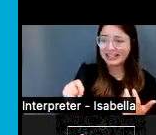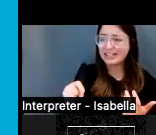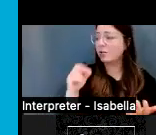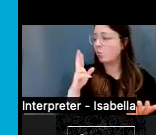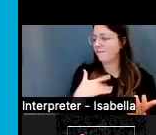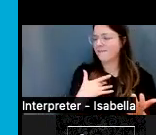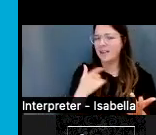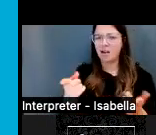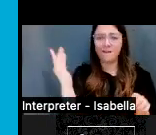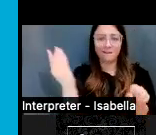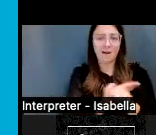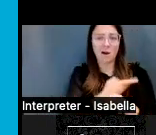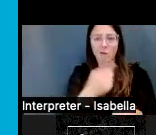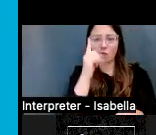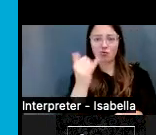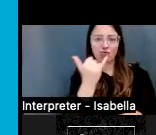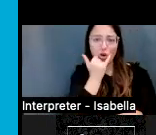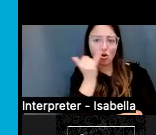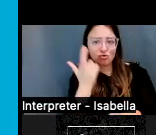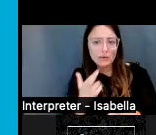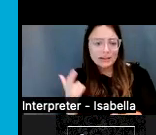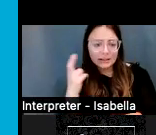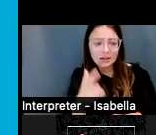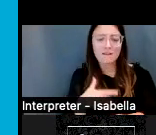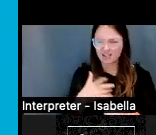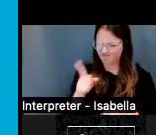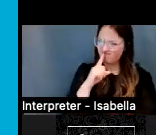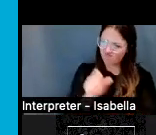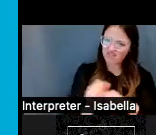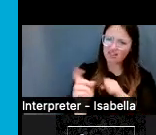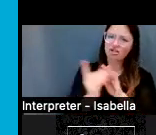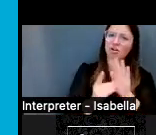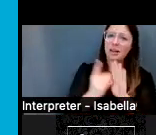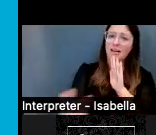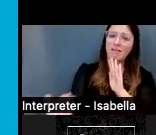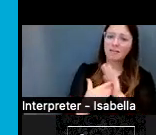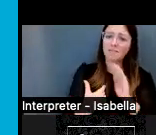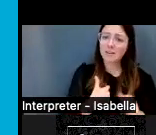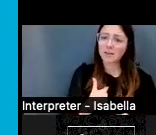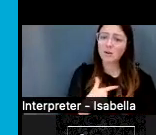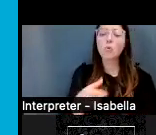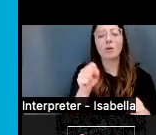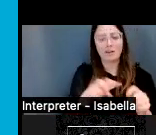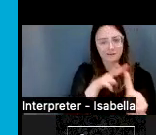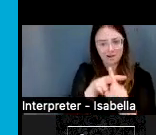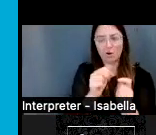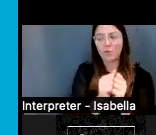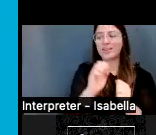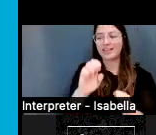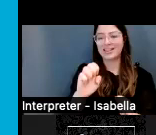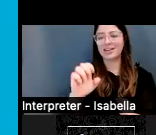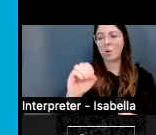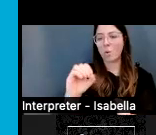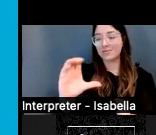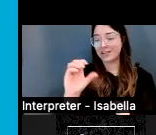wrongfully terminated or that you're experiencing discrimination in the workplace, you know, you can file with the EEOC or the IDHR. You can also